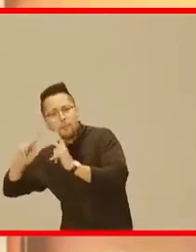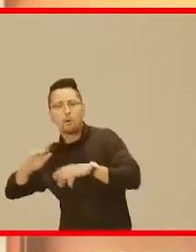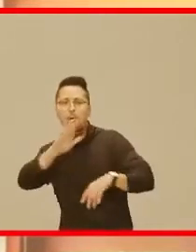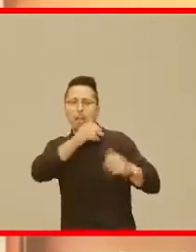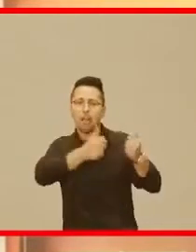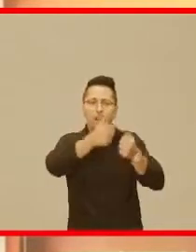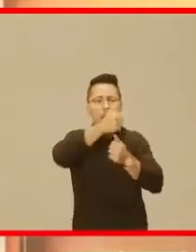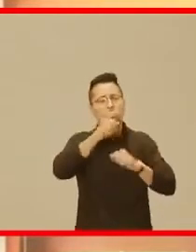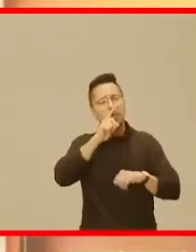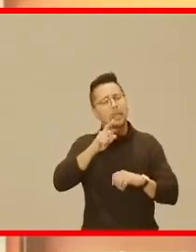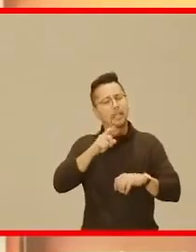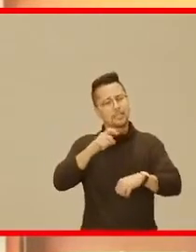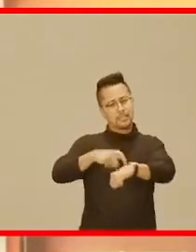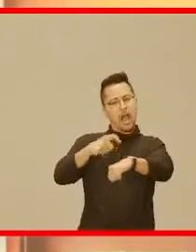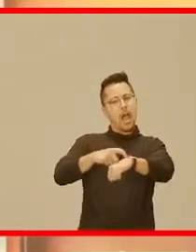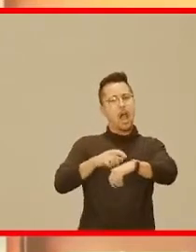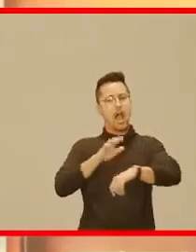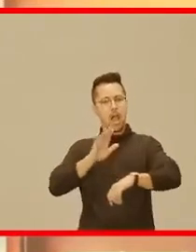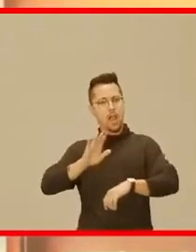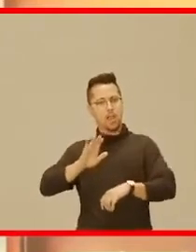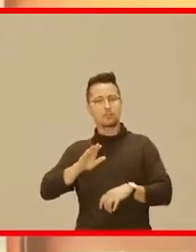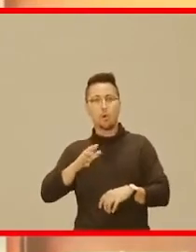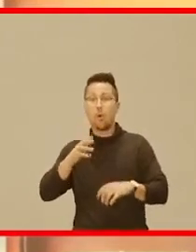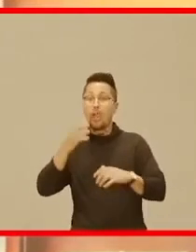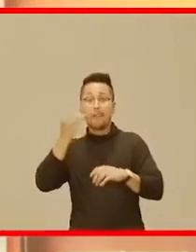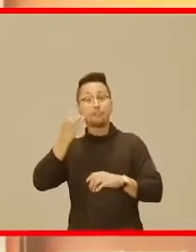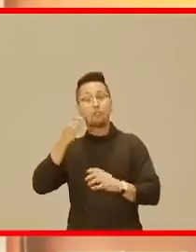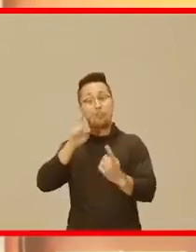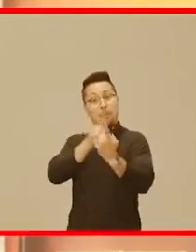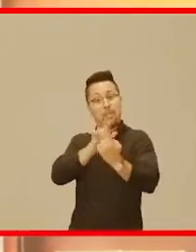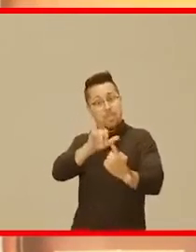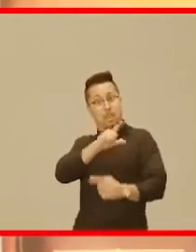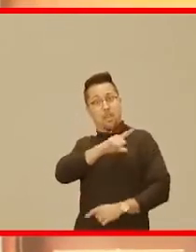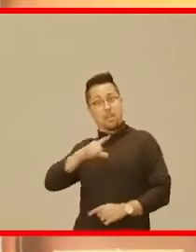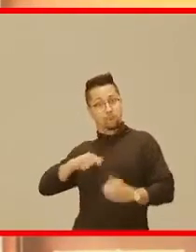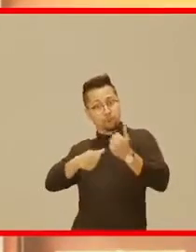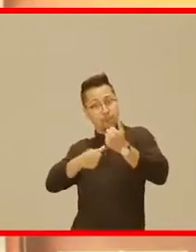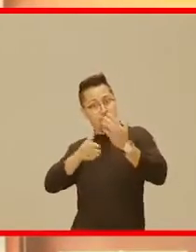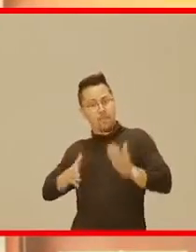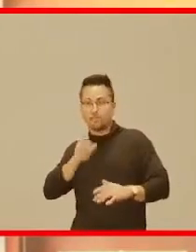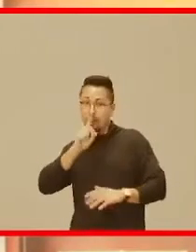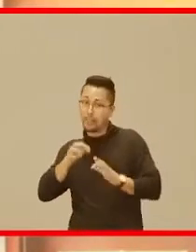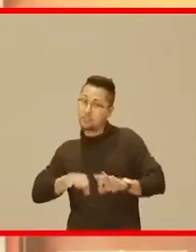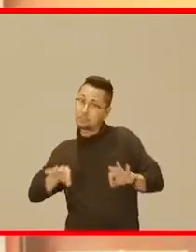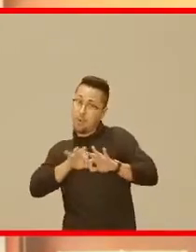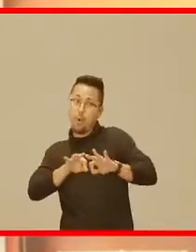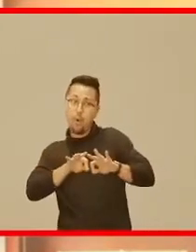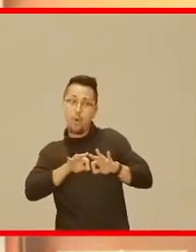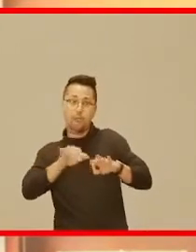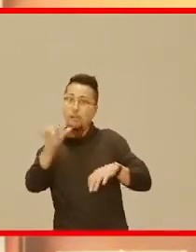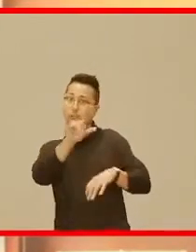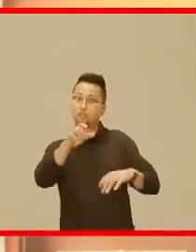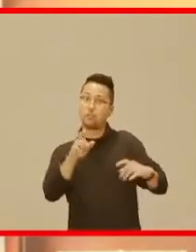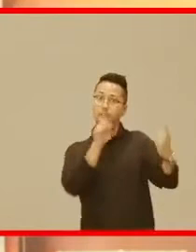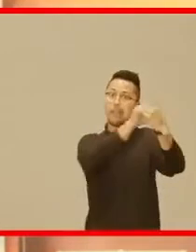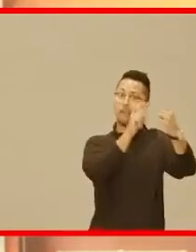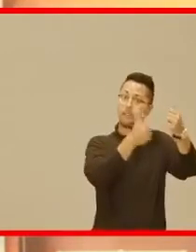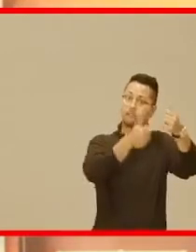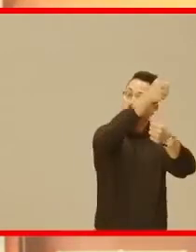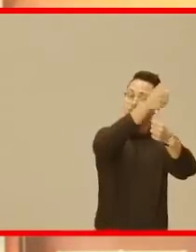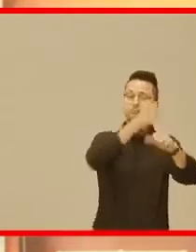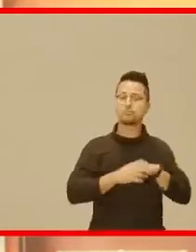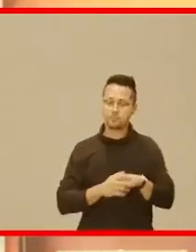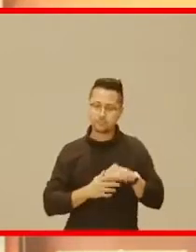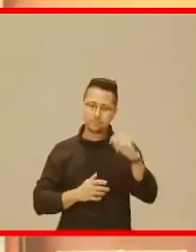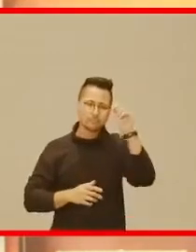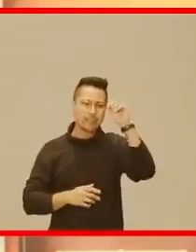management. So getting to know the legislative aide can oftentimes be just as important as knowing the legislator, because no matter how much you know the legislator, if you